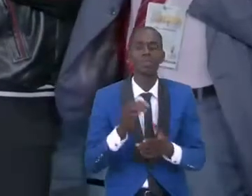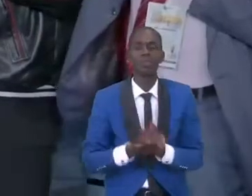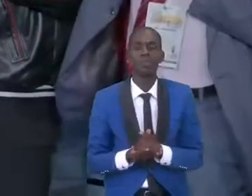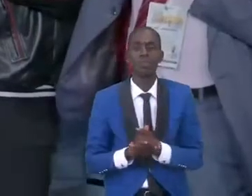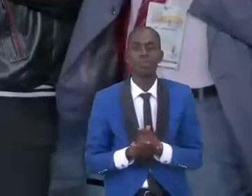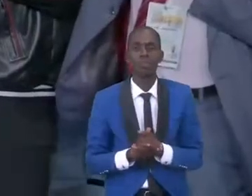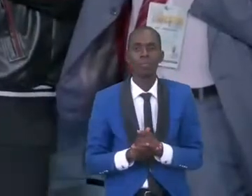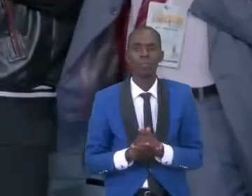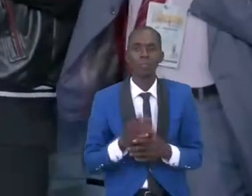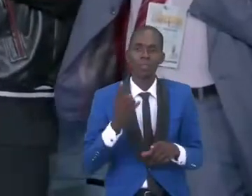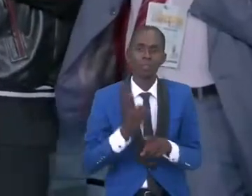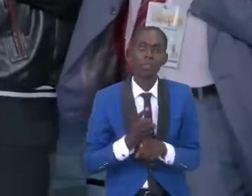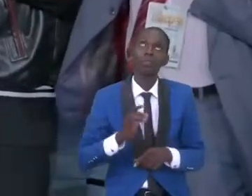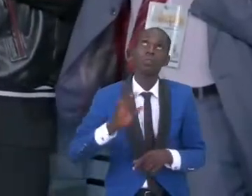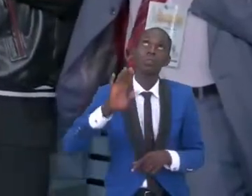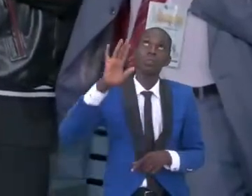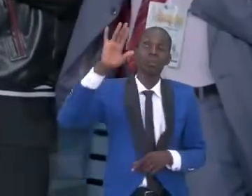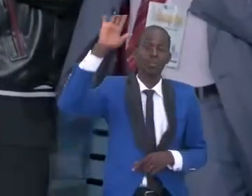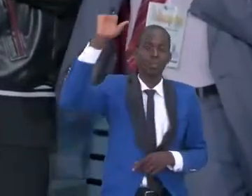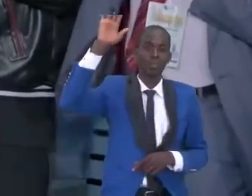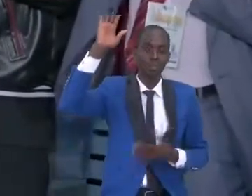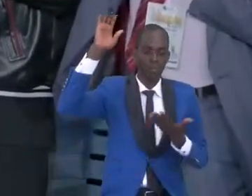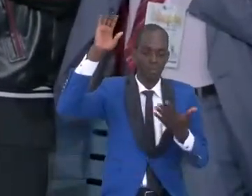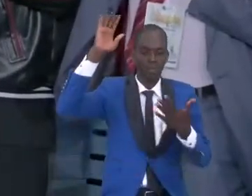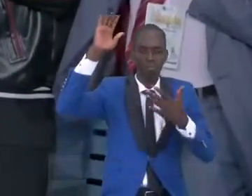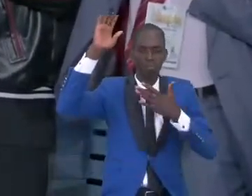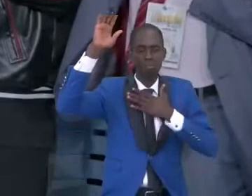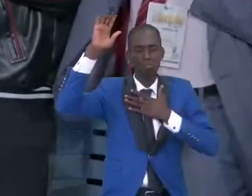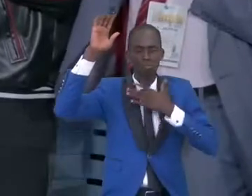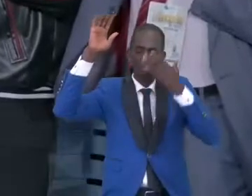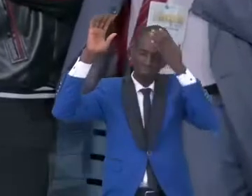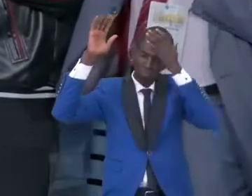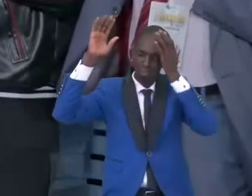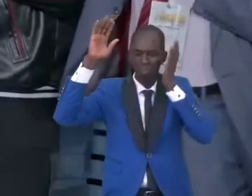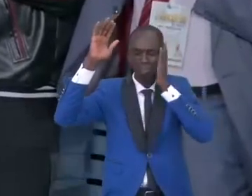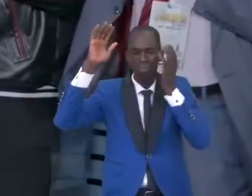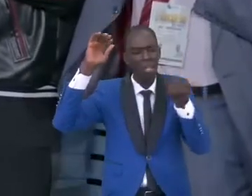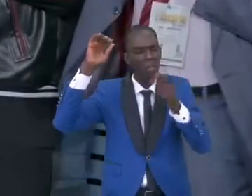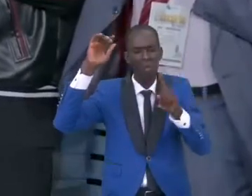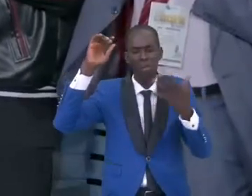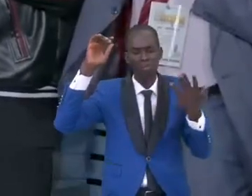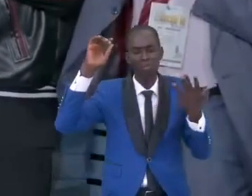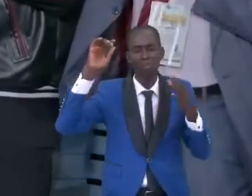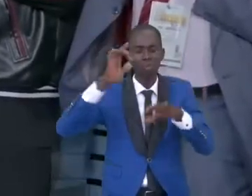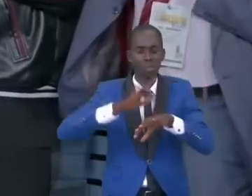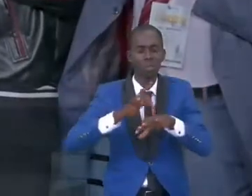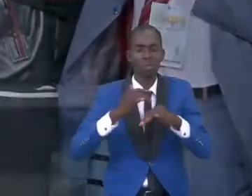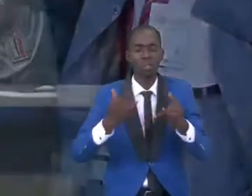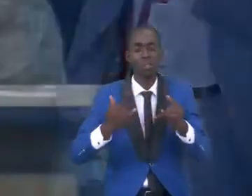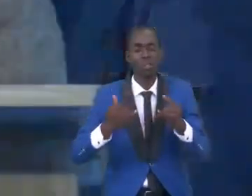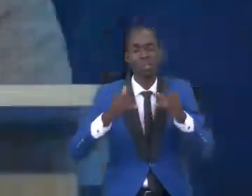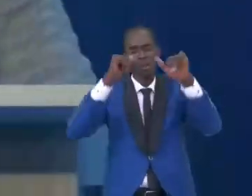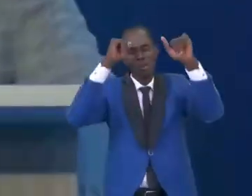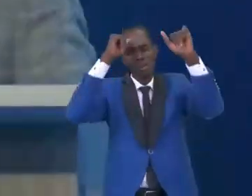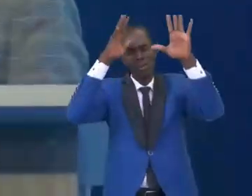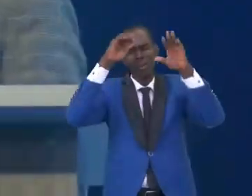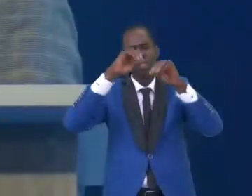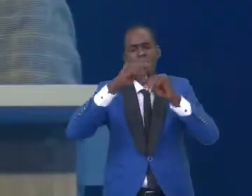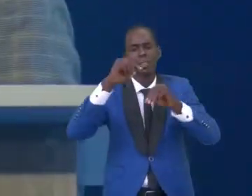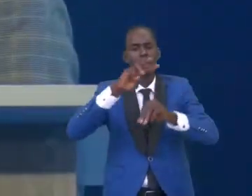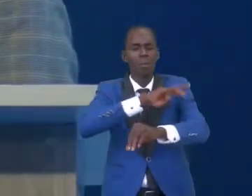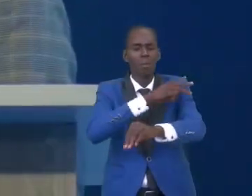Lift up that hand, lay the other hand where you have the challenge. Father, in the mighty name of